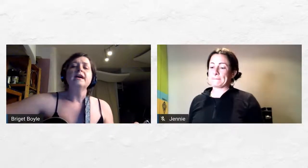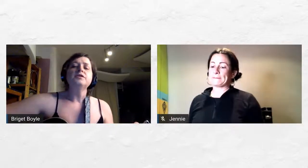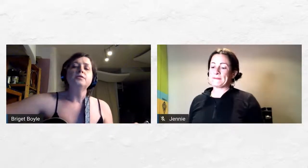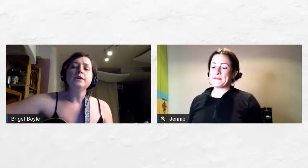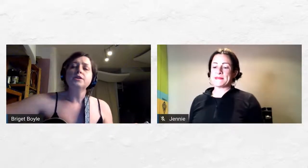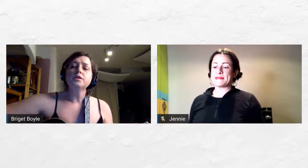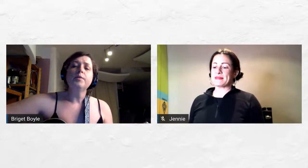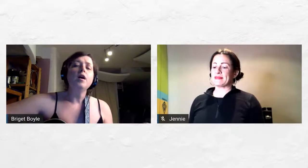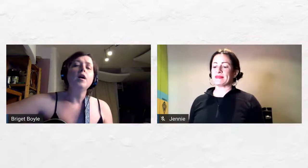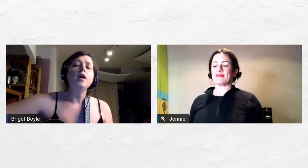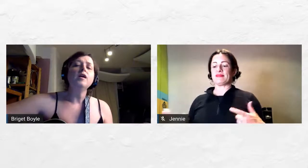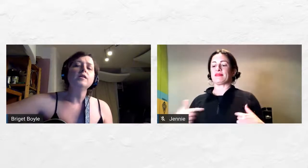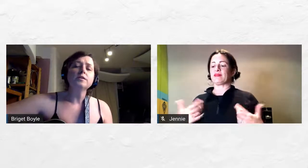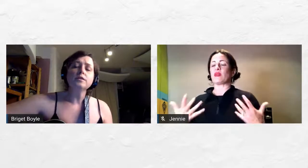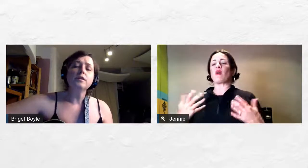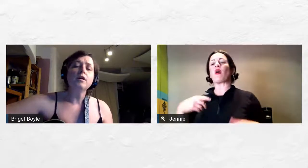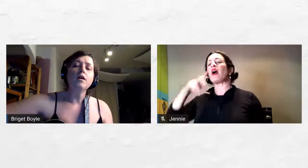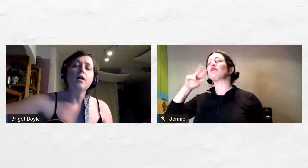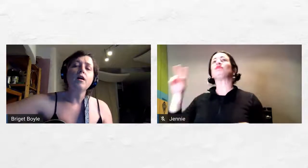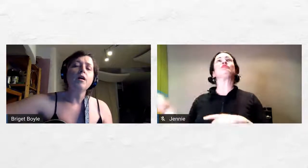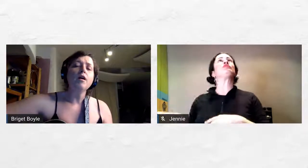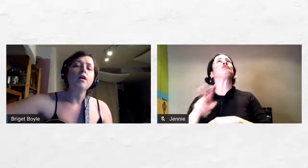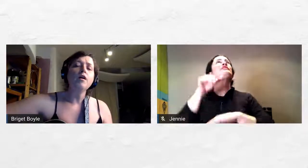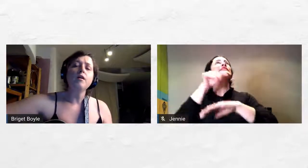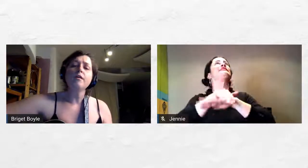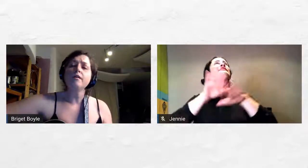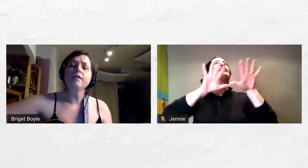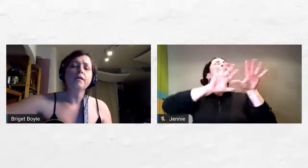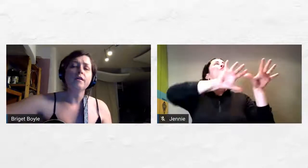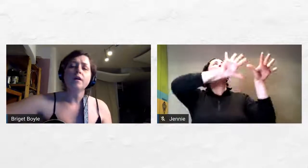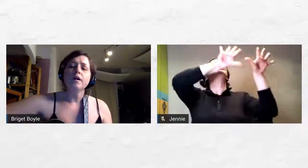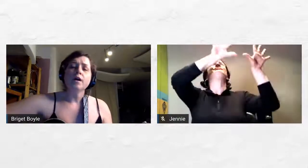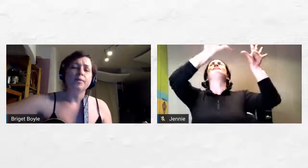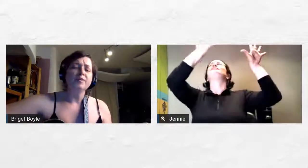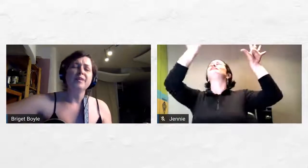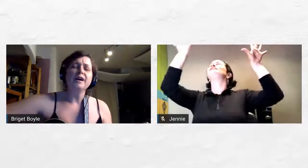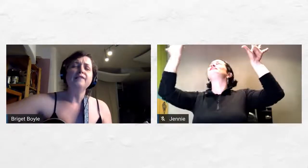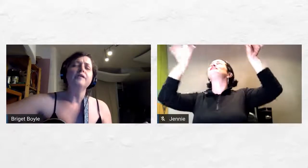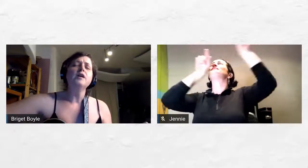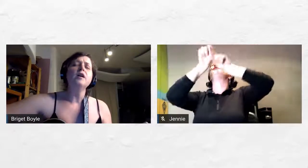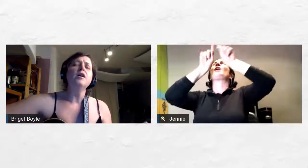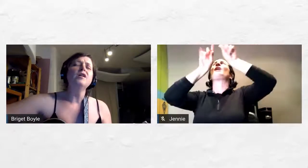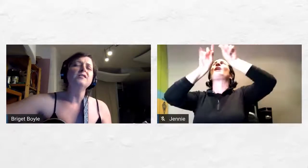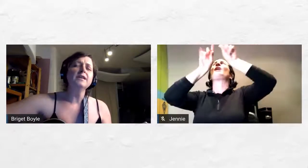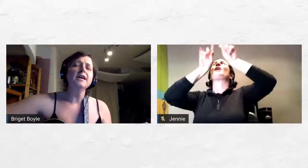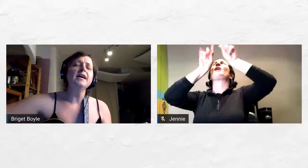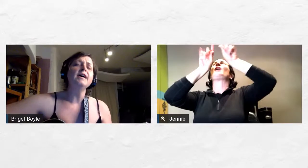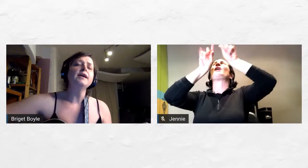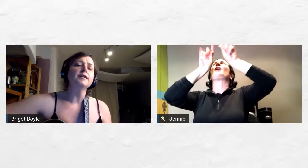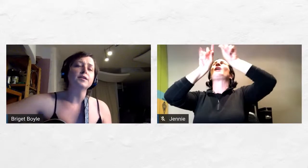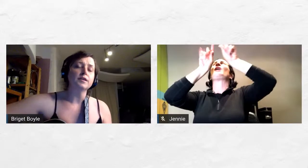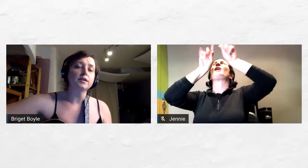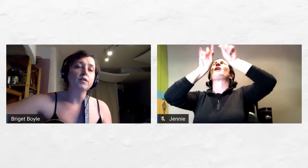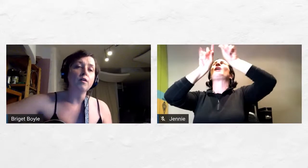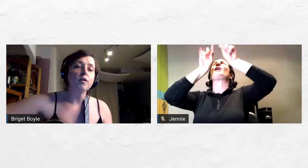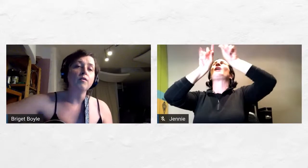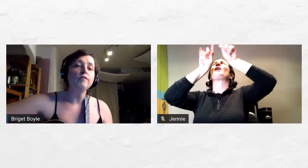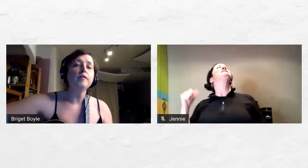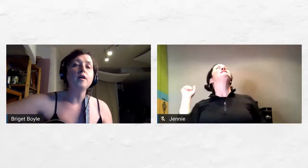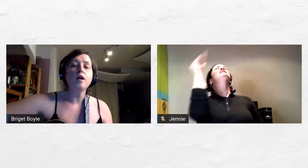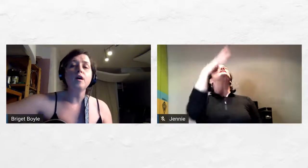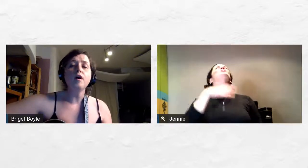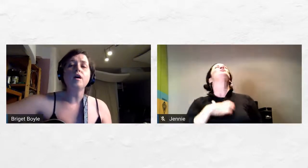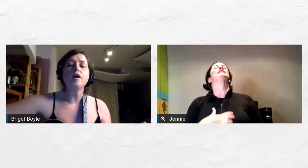Wanna catch a wish upon a star, put my foot on the gas and